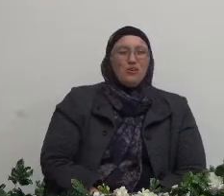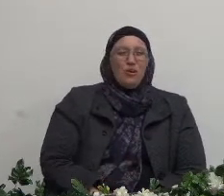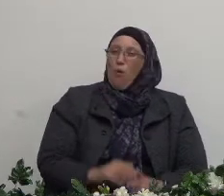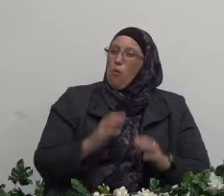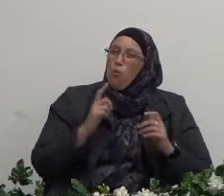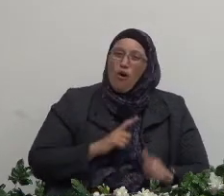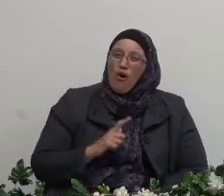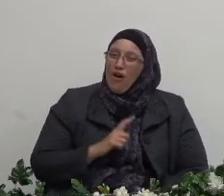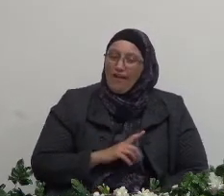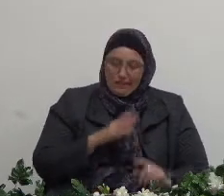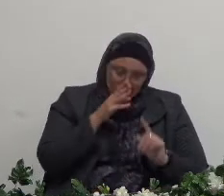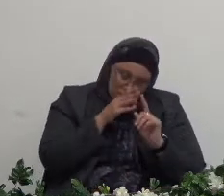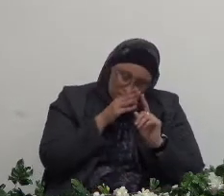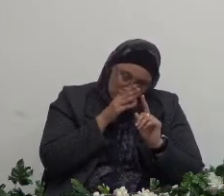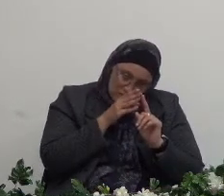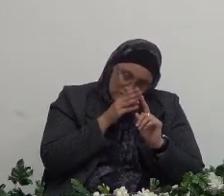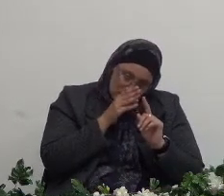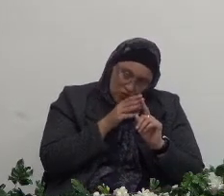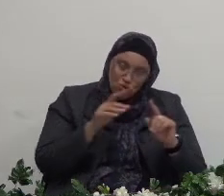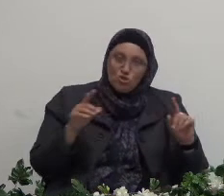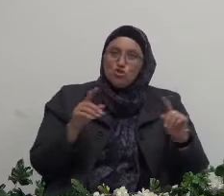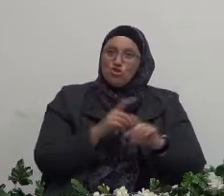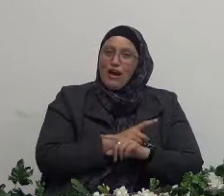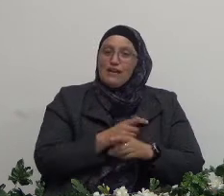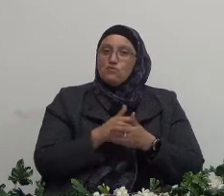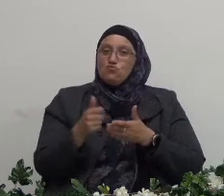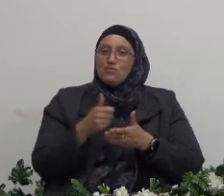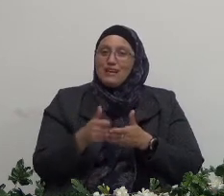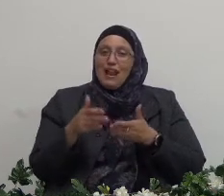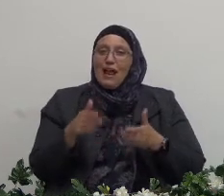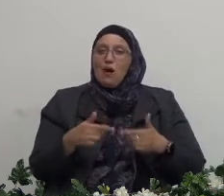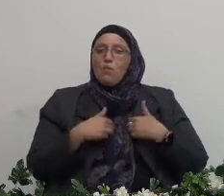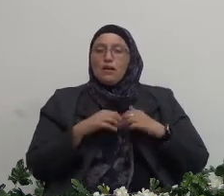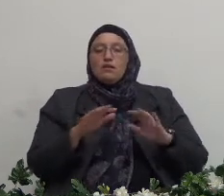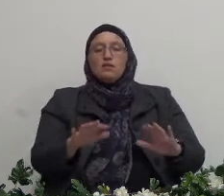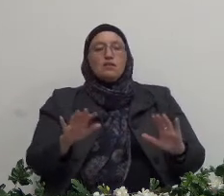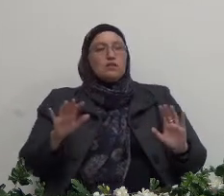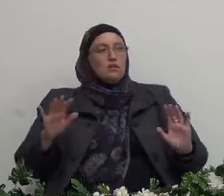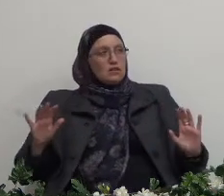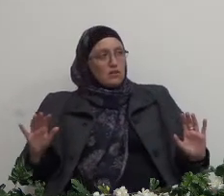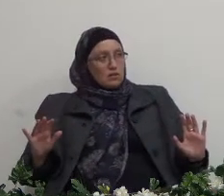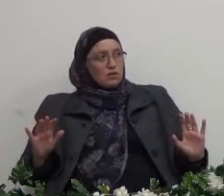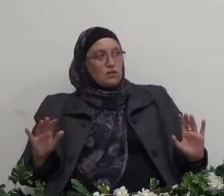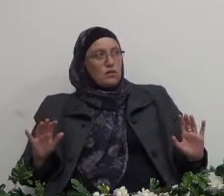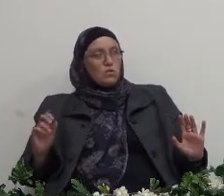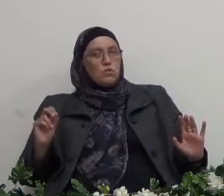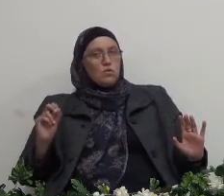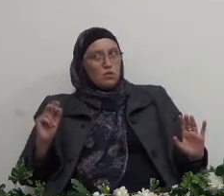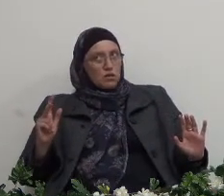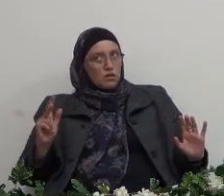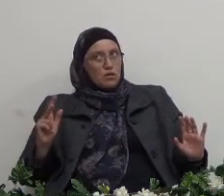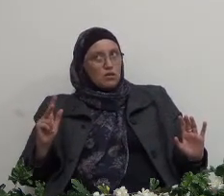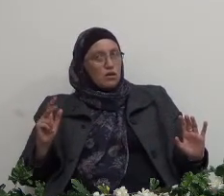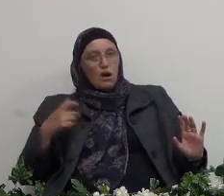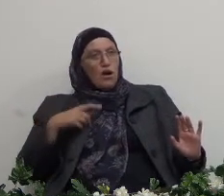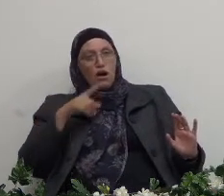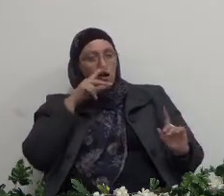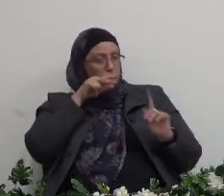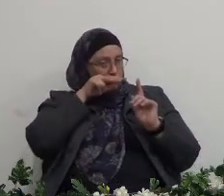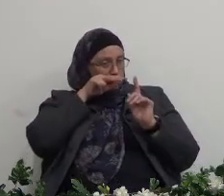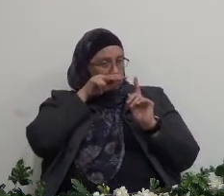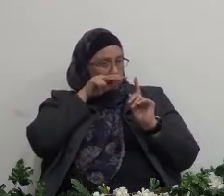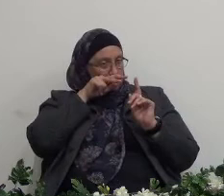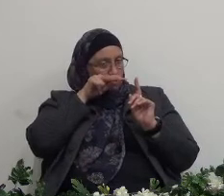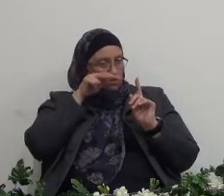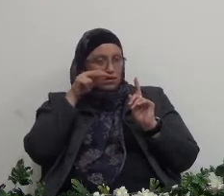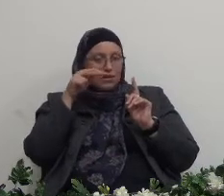change of routine allows me to see that I have to see another side of my life where I